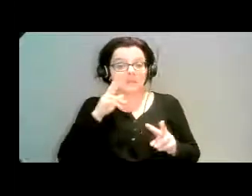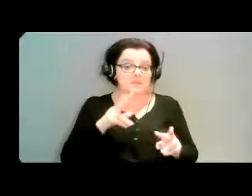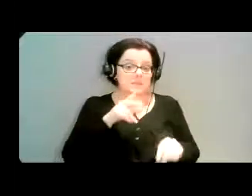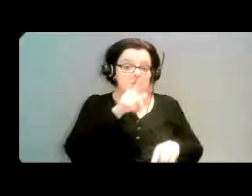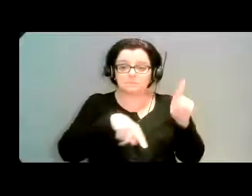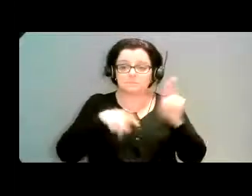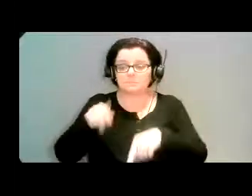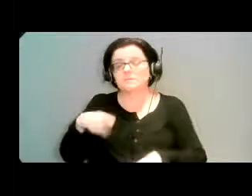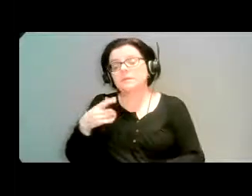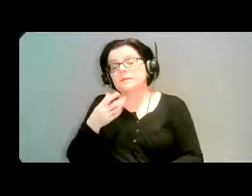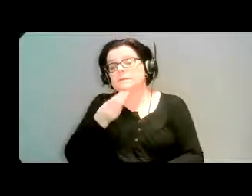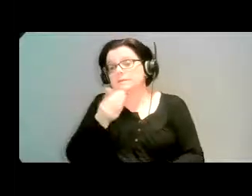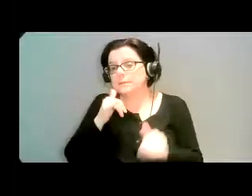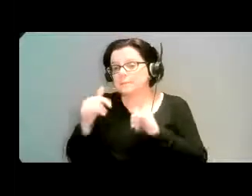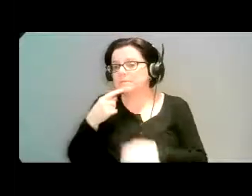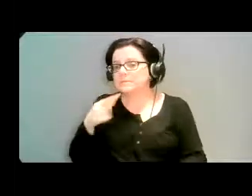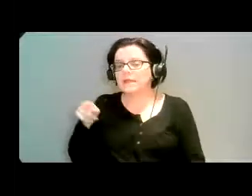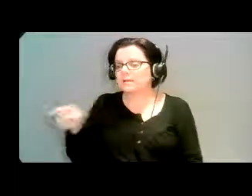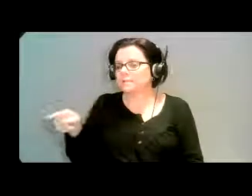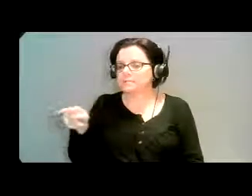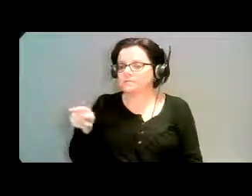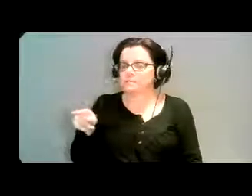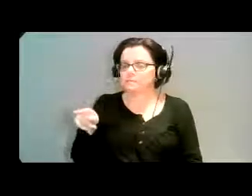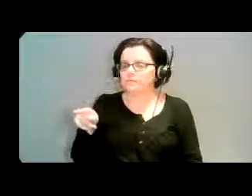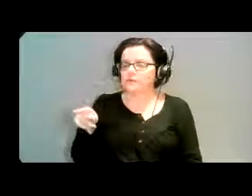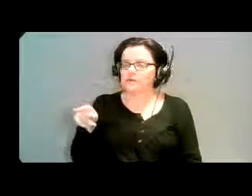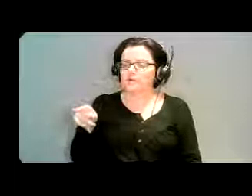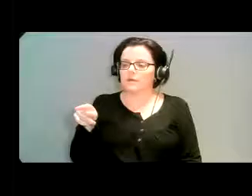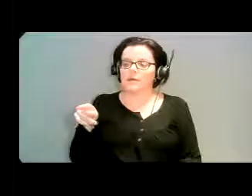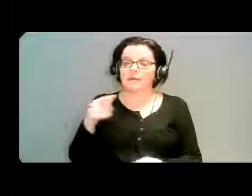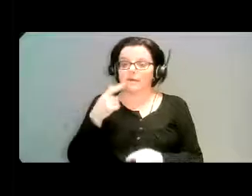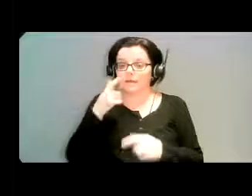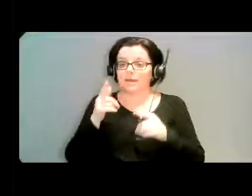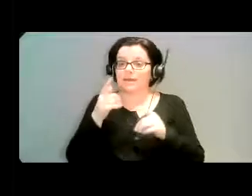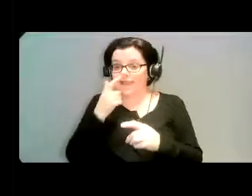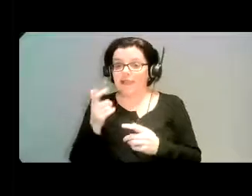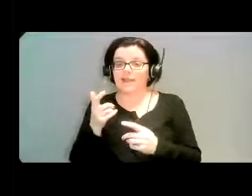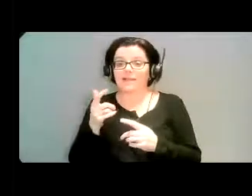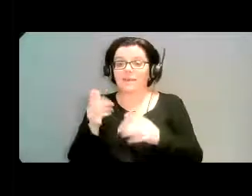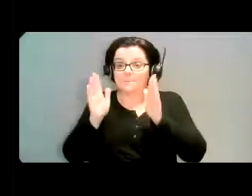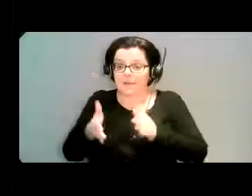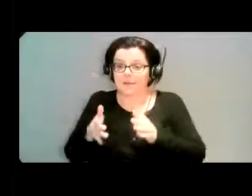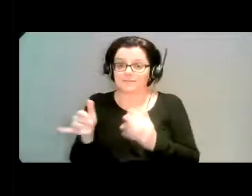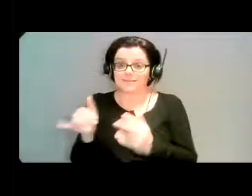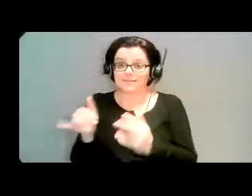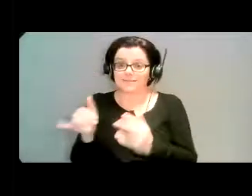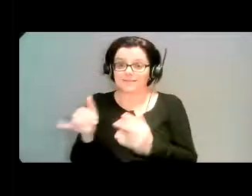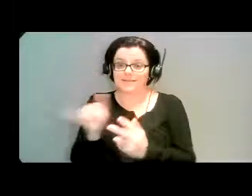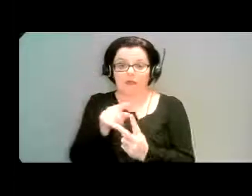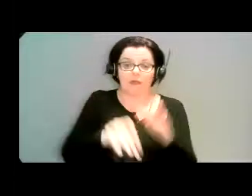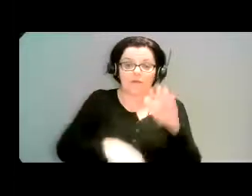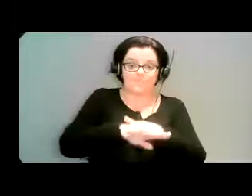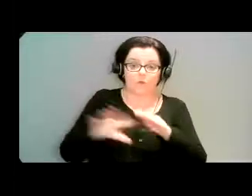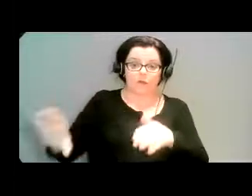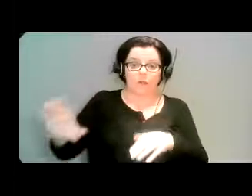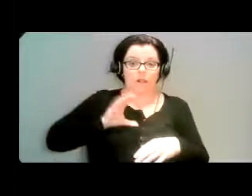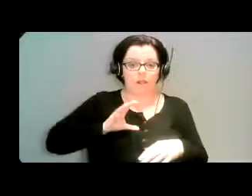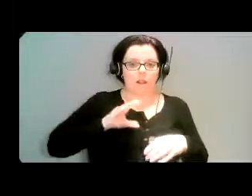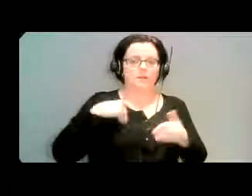say, no, you should choose either doing it all yourself, or we will do it everything for